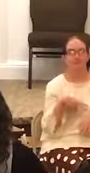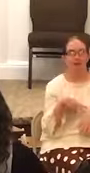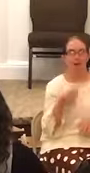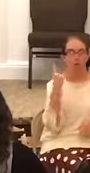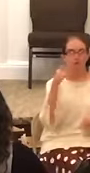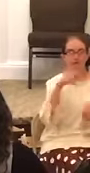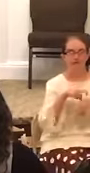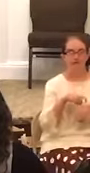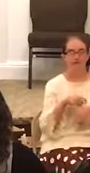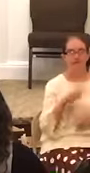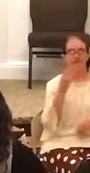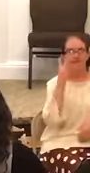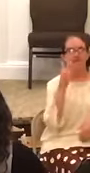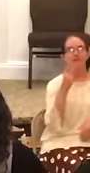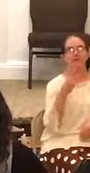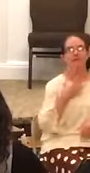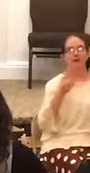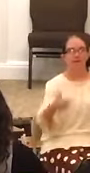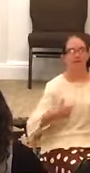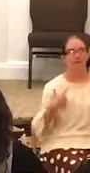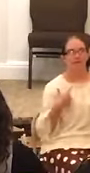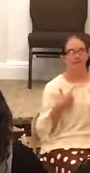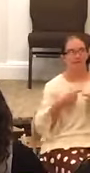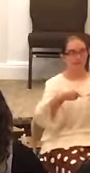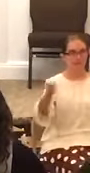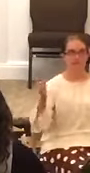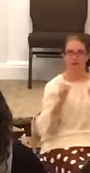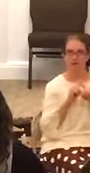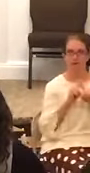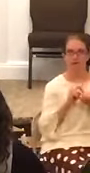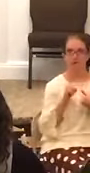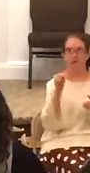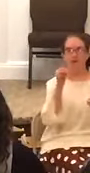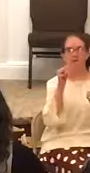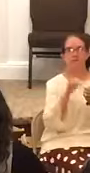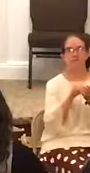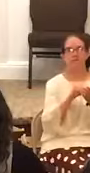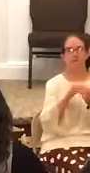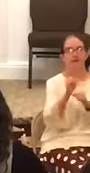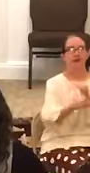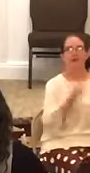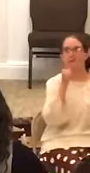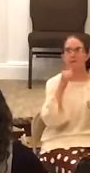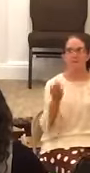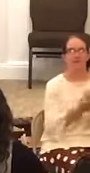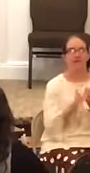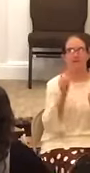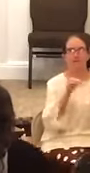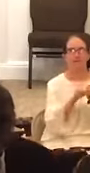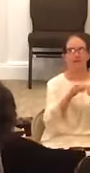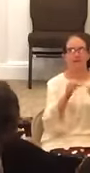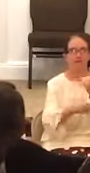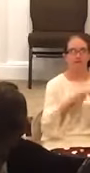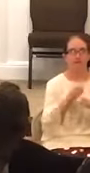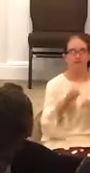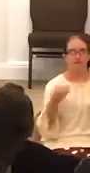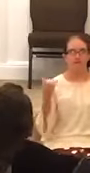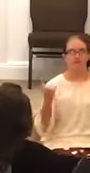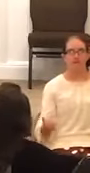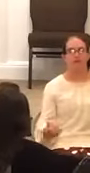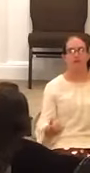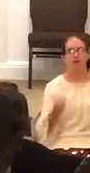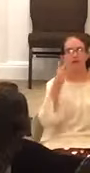only time I'm going to ever see this thing in my life. It comes around like every 100 years or so, and I'm not going to be here 100 years from now. And so I